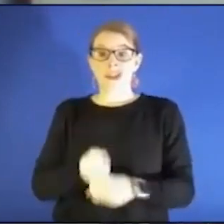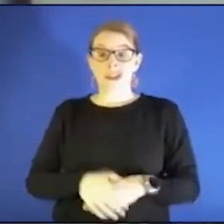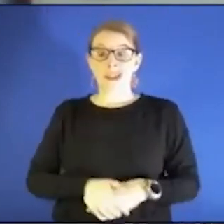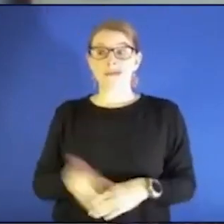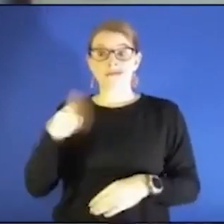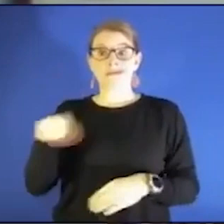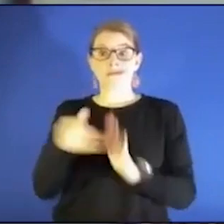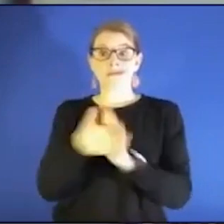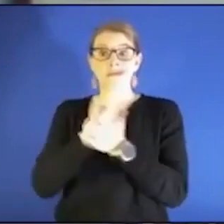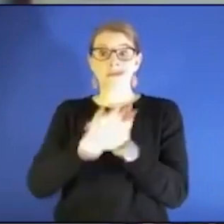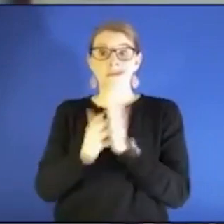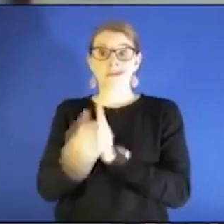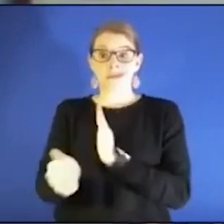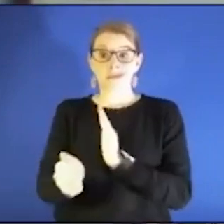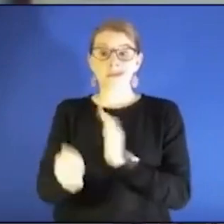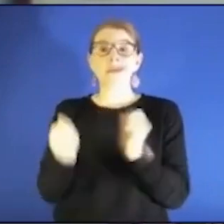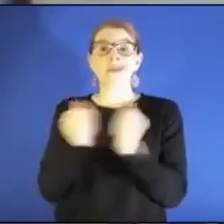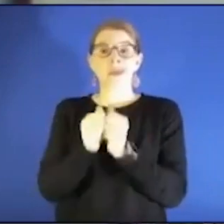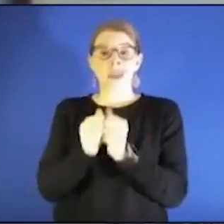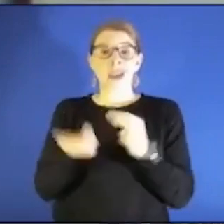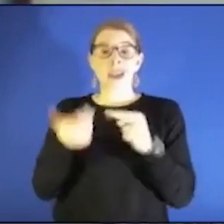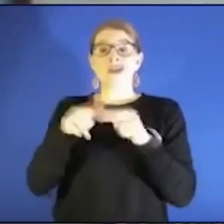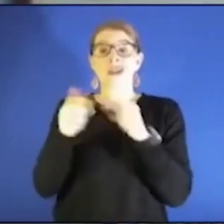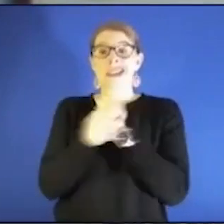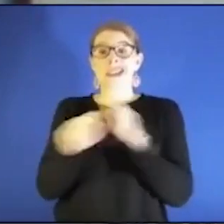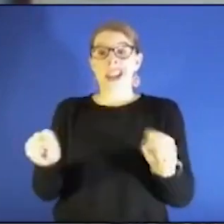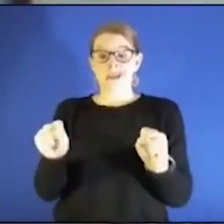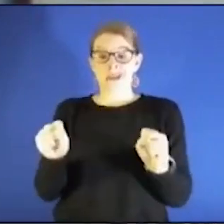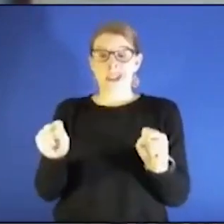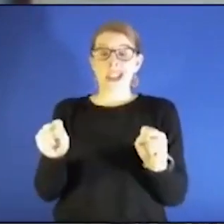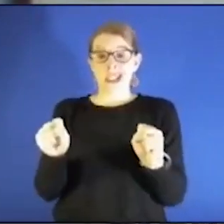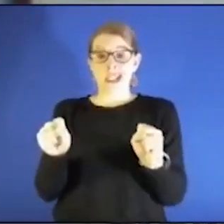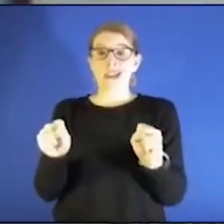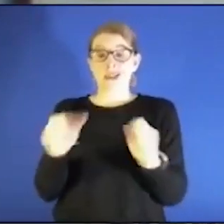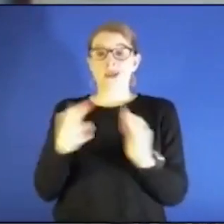with increased safety measures.